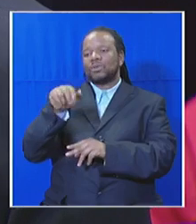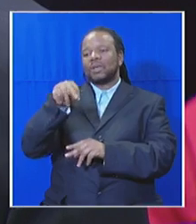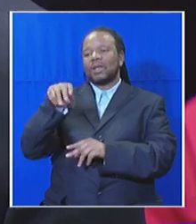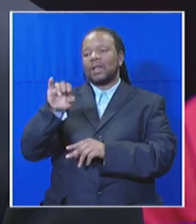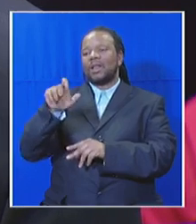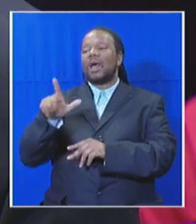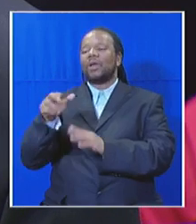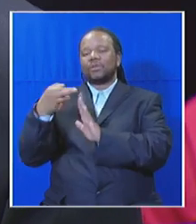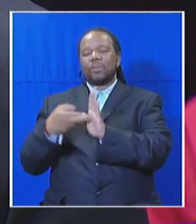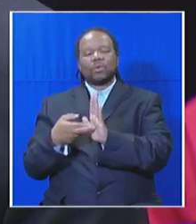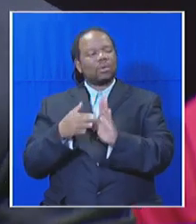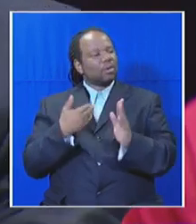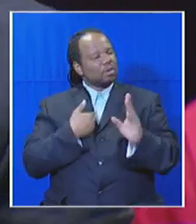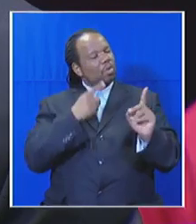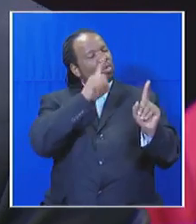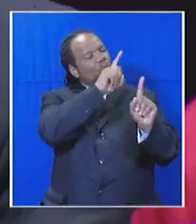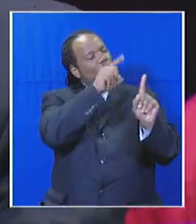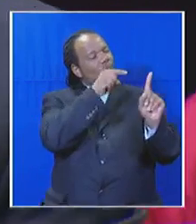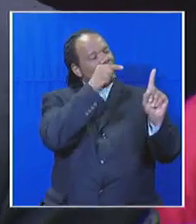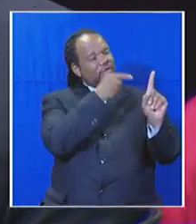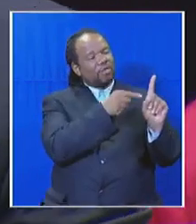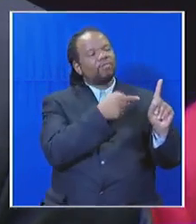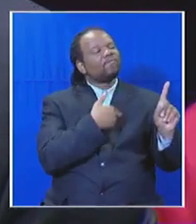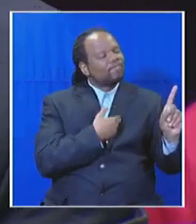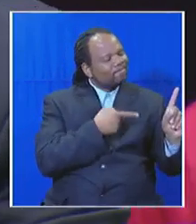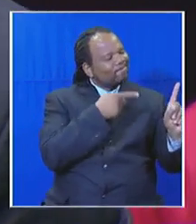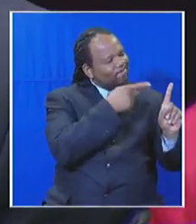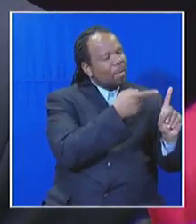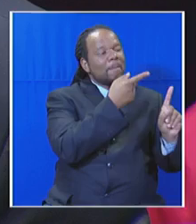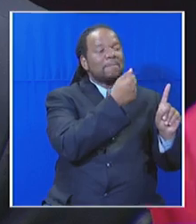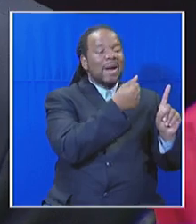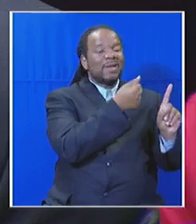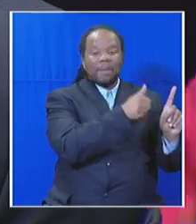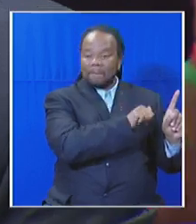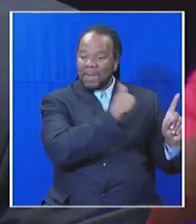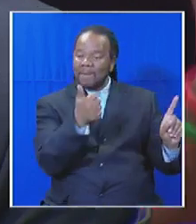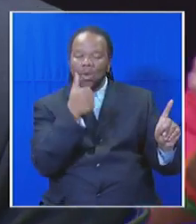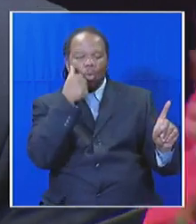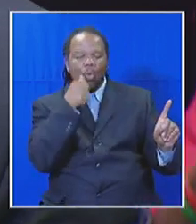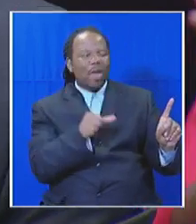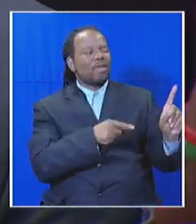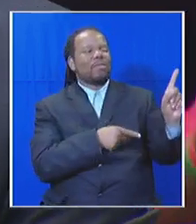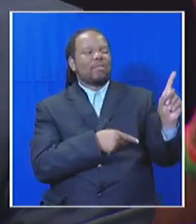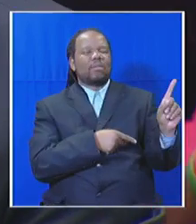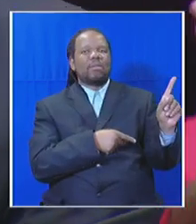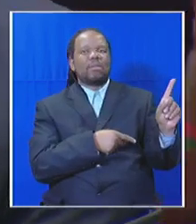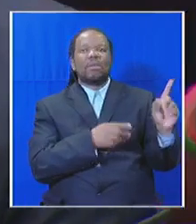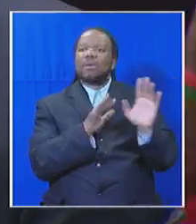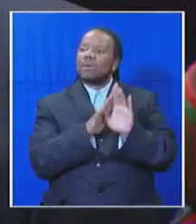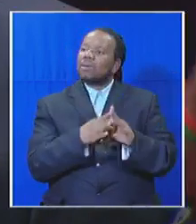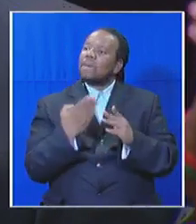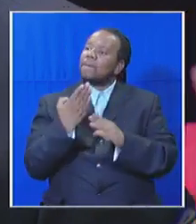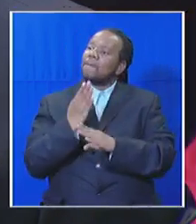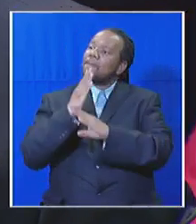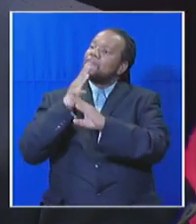simple, Mr. President. When are you paying back the money? Because that is what the public protector said